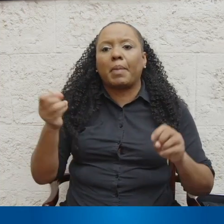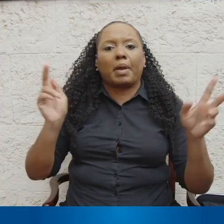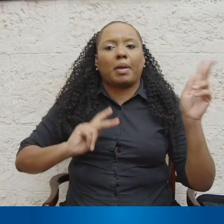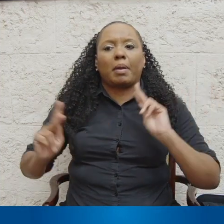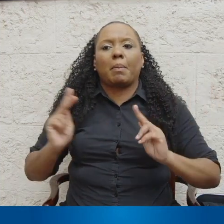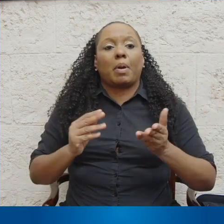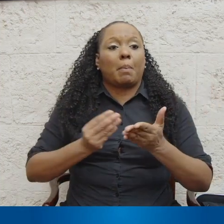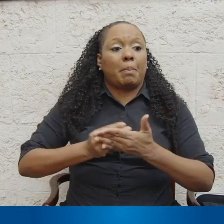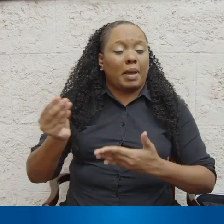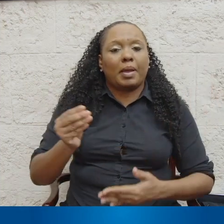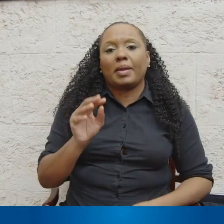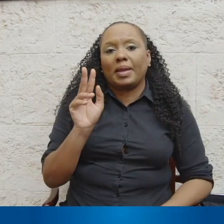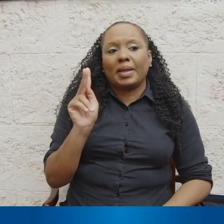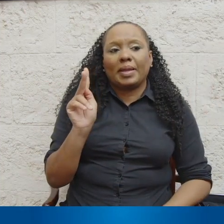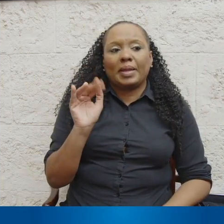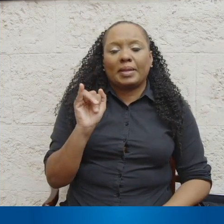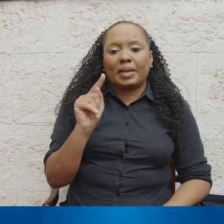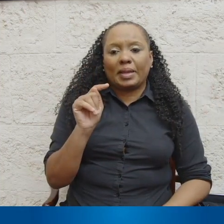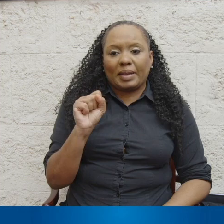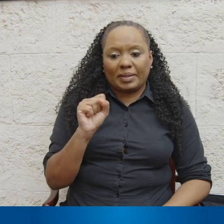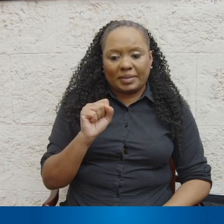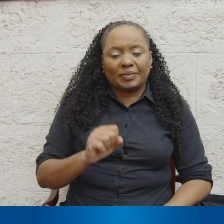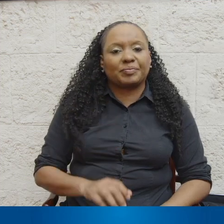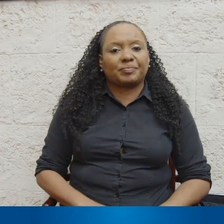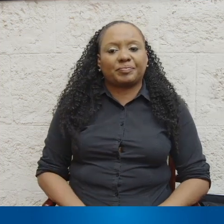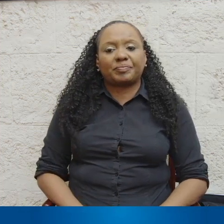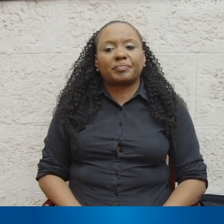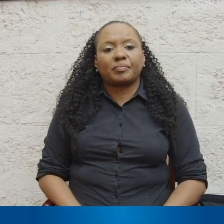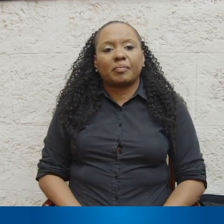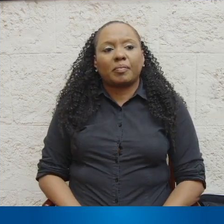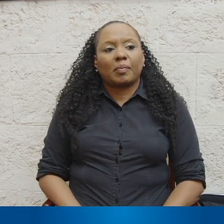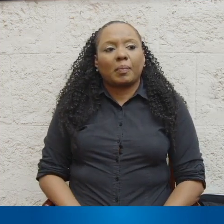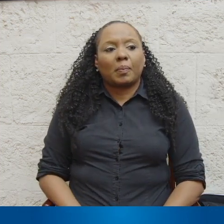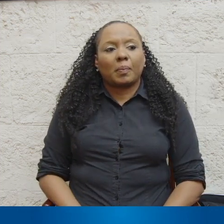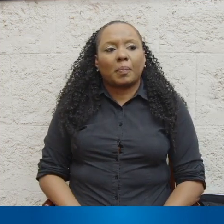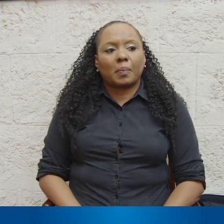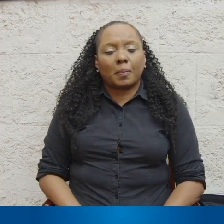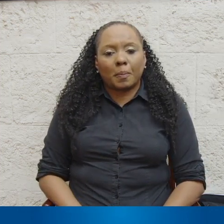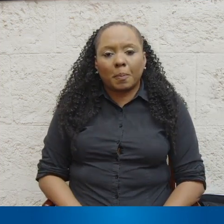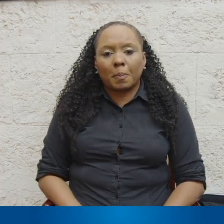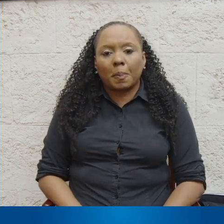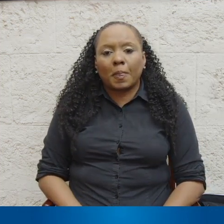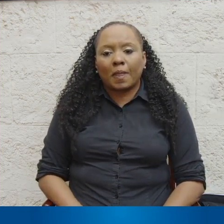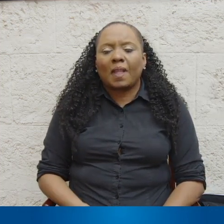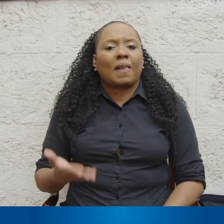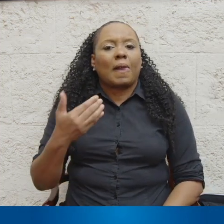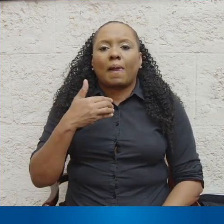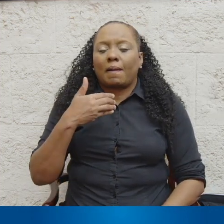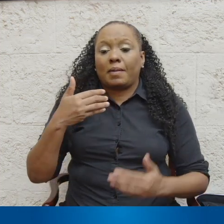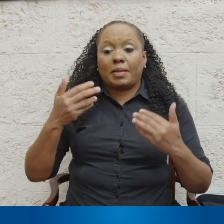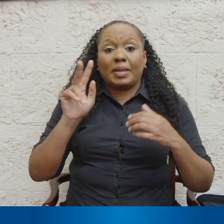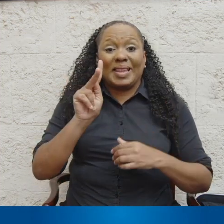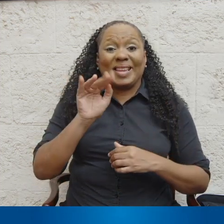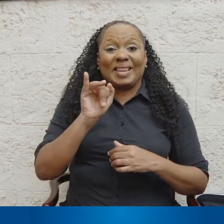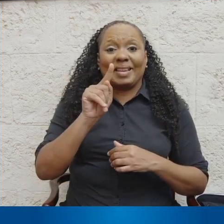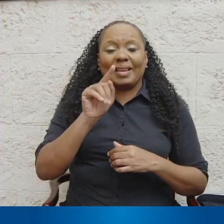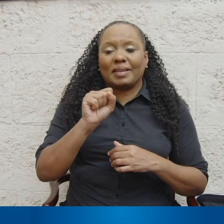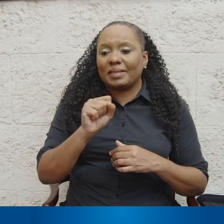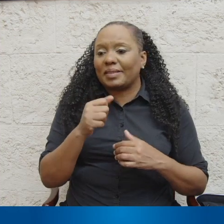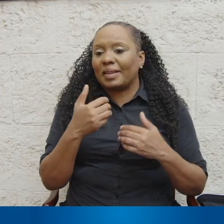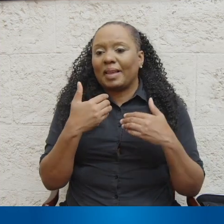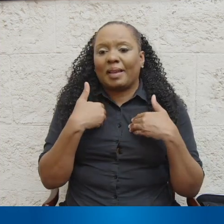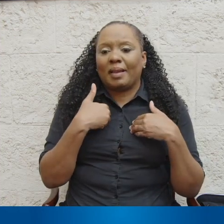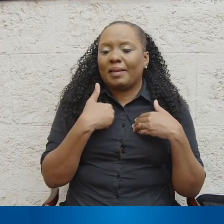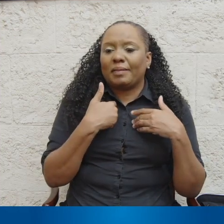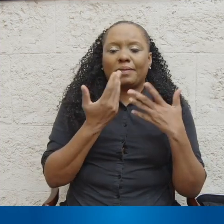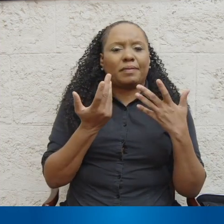The kits contemplate the minimal amount, 4 in the corners, and then the ties, right? But this is not stopping you if you're in a